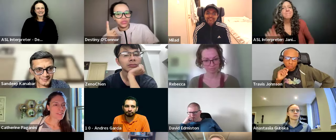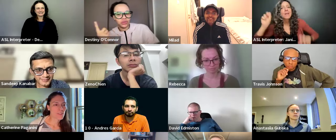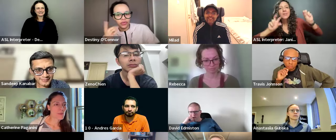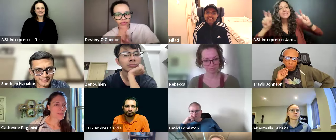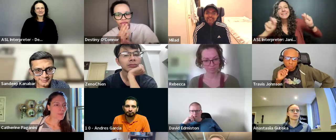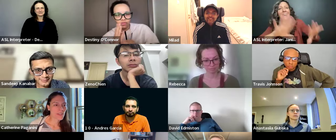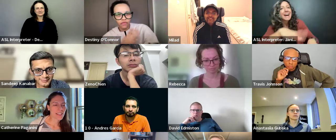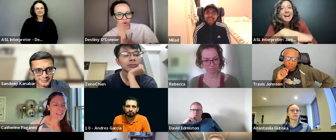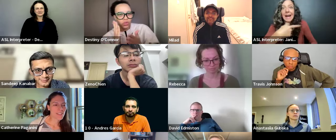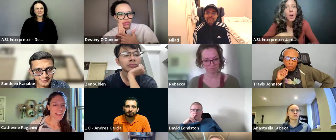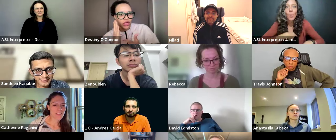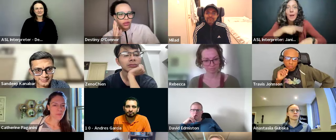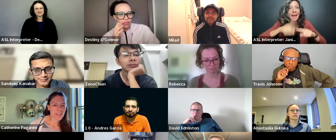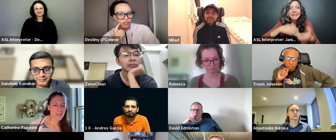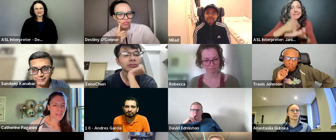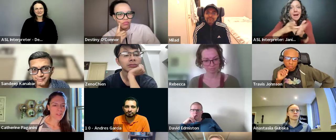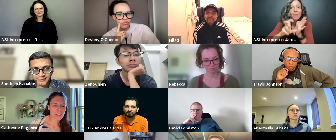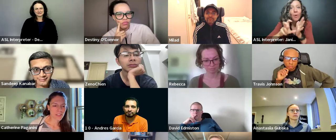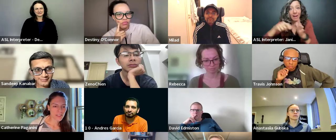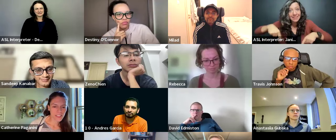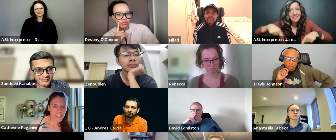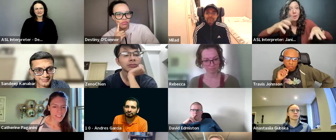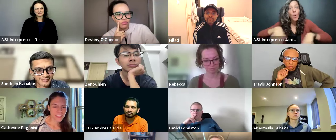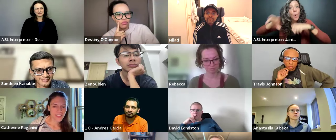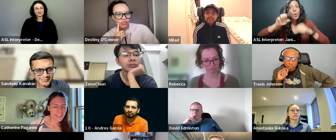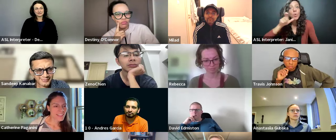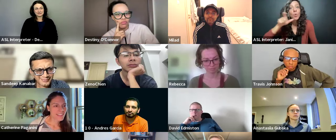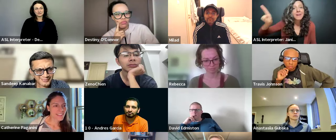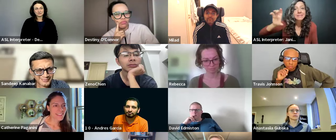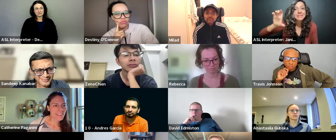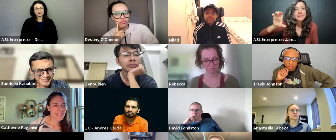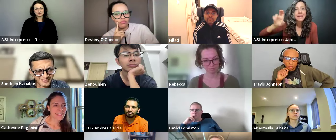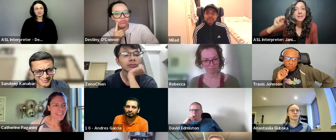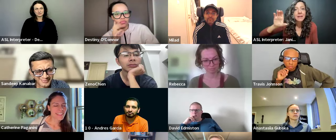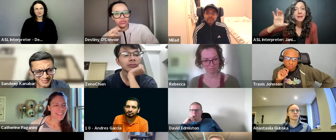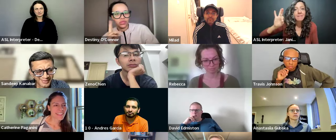CNCF Zoom and you have to be an administrator.